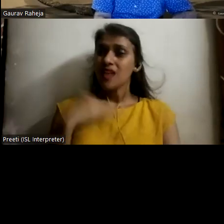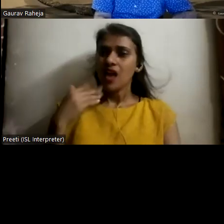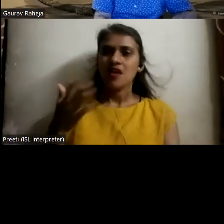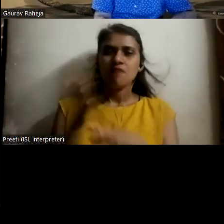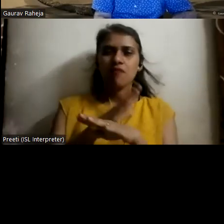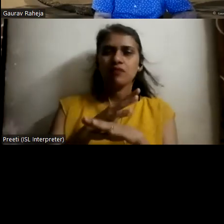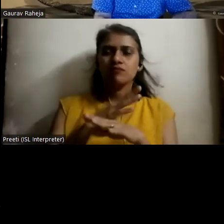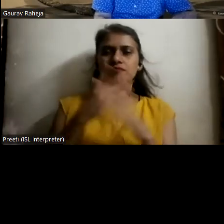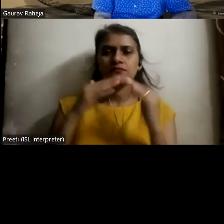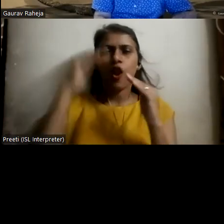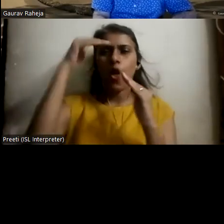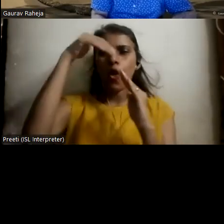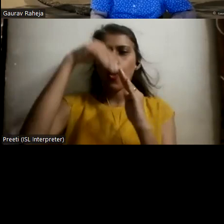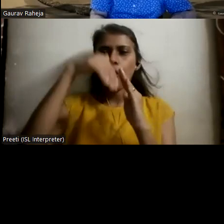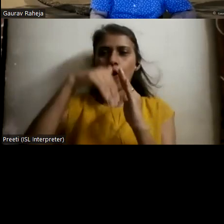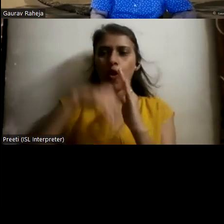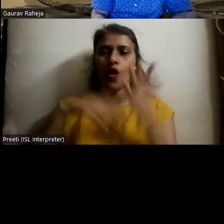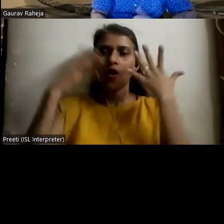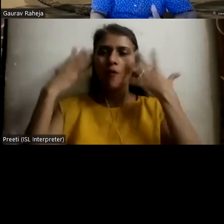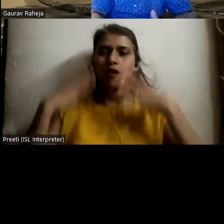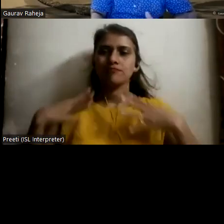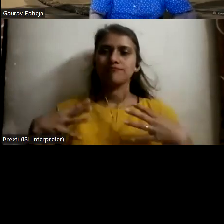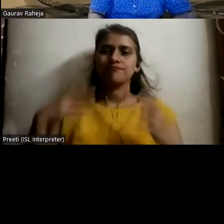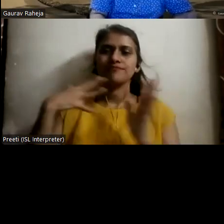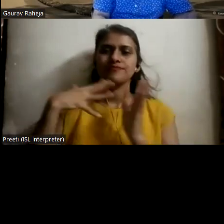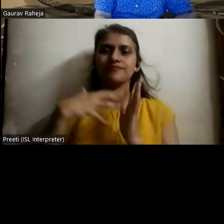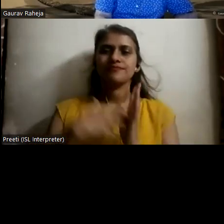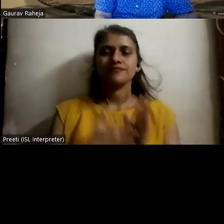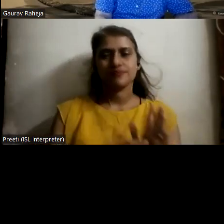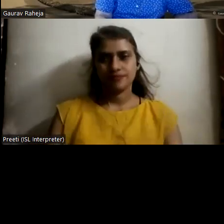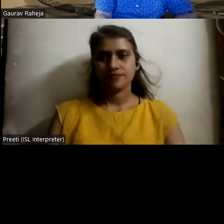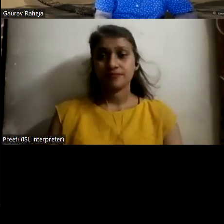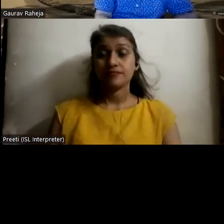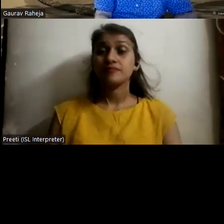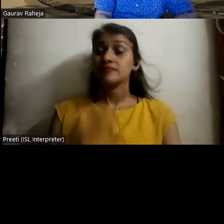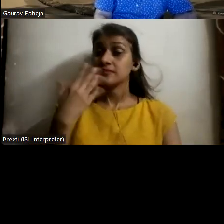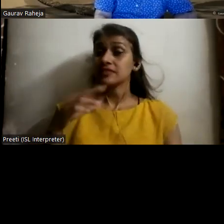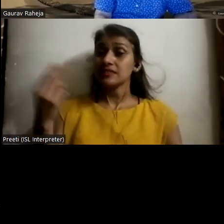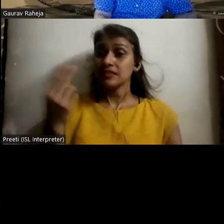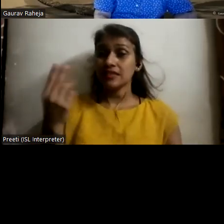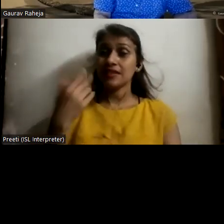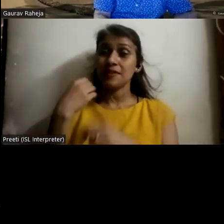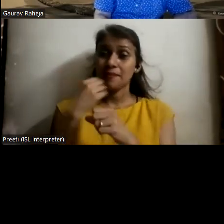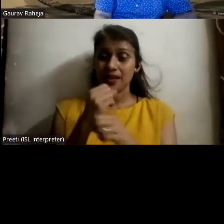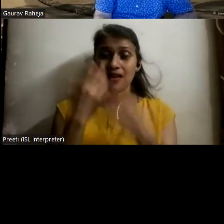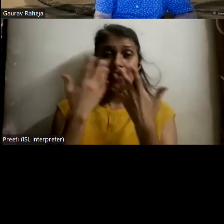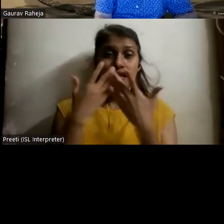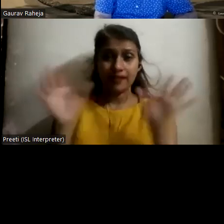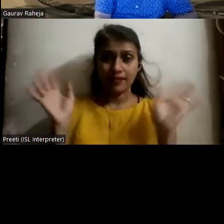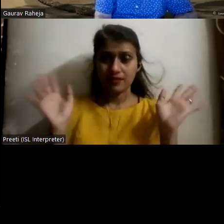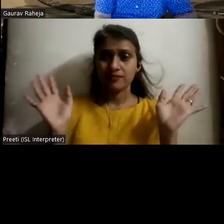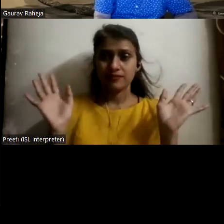as lifespan. Now just imagine any design that we do, if it is only designed for